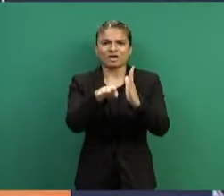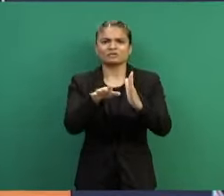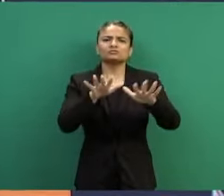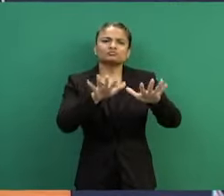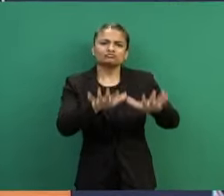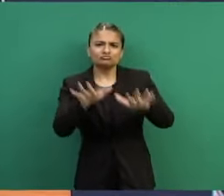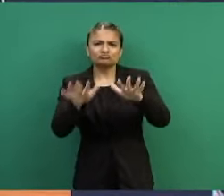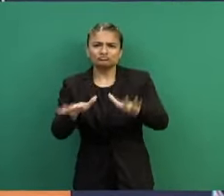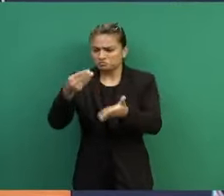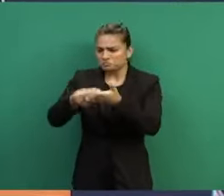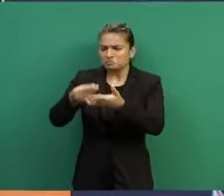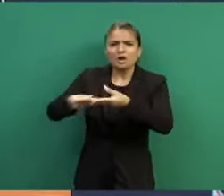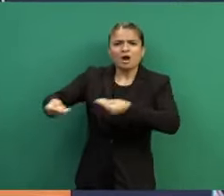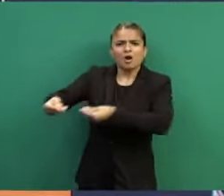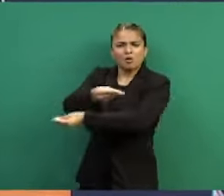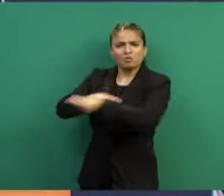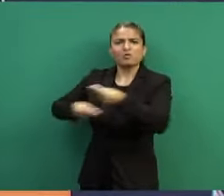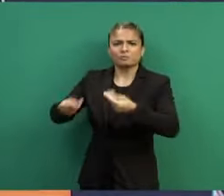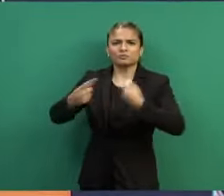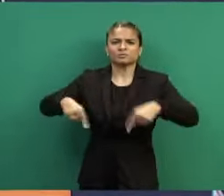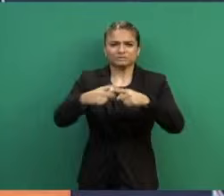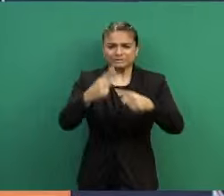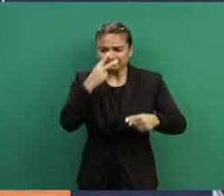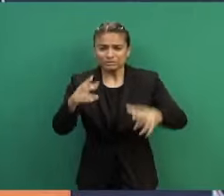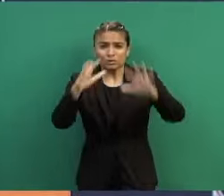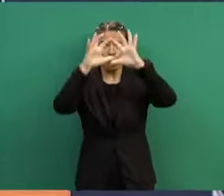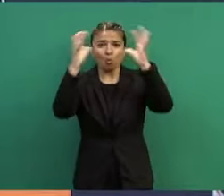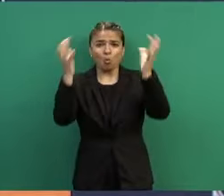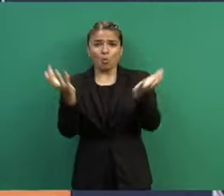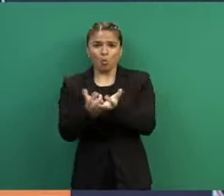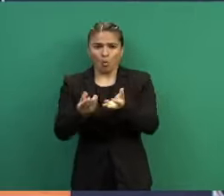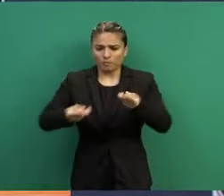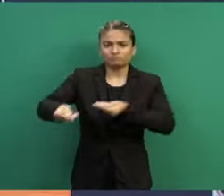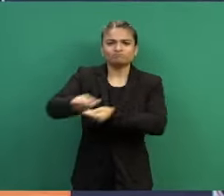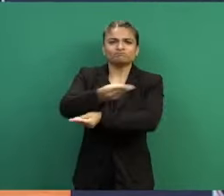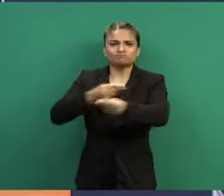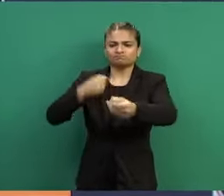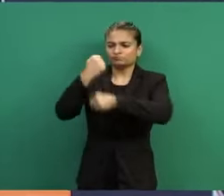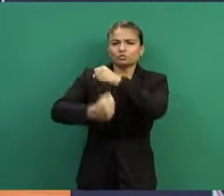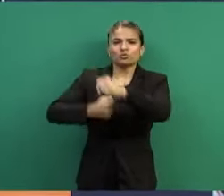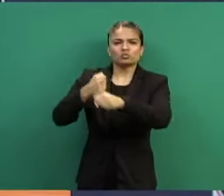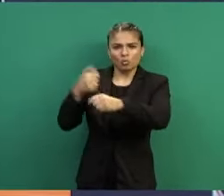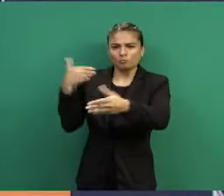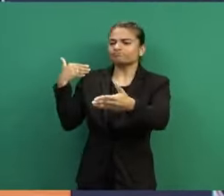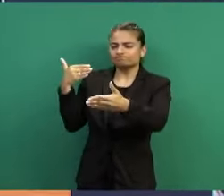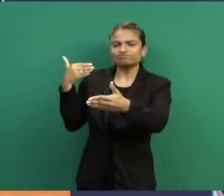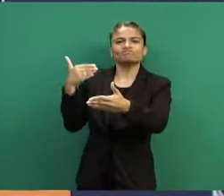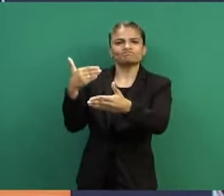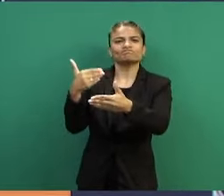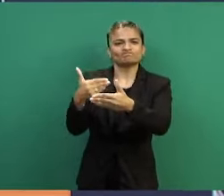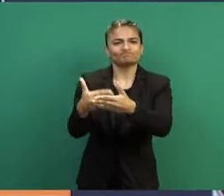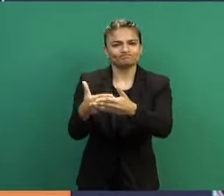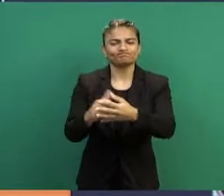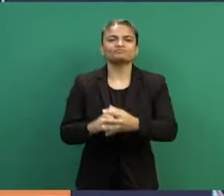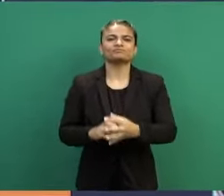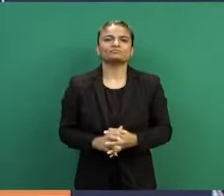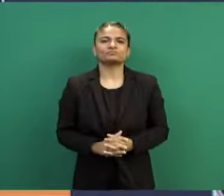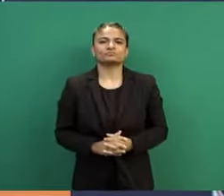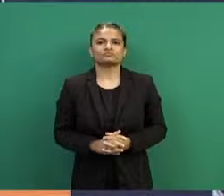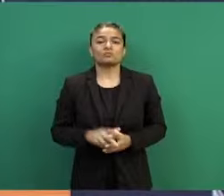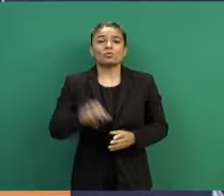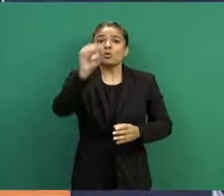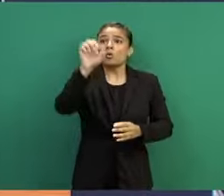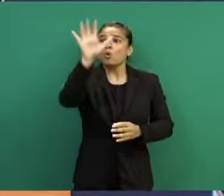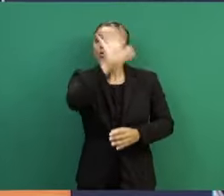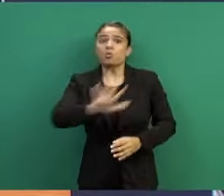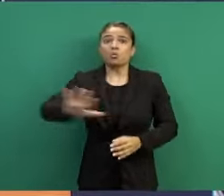modest economic growth remain the dominant global economic trends of this past year. Output in the euro